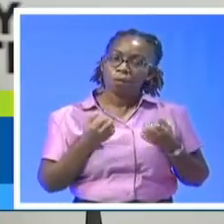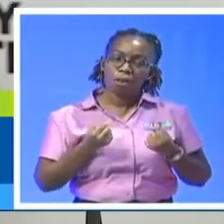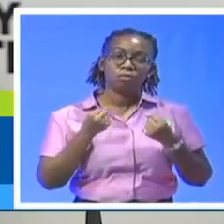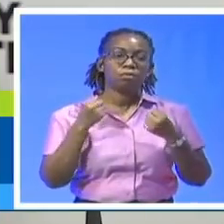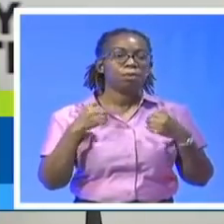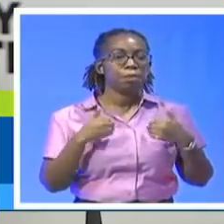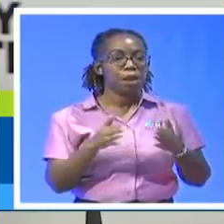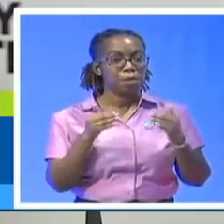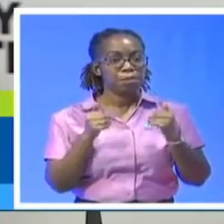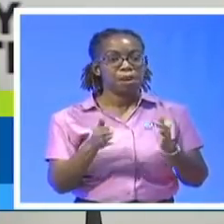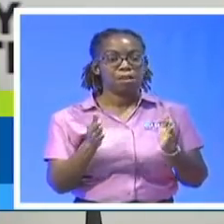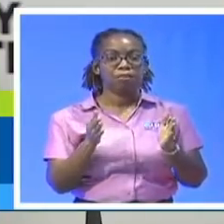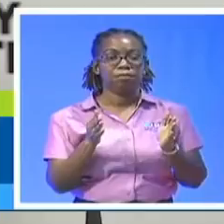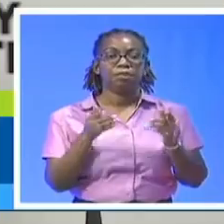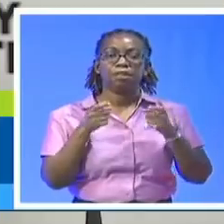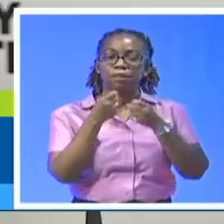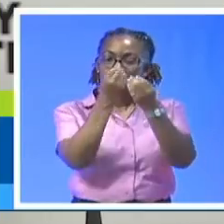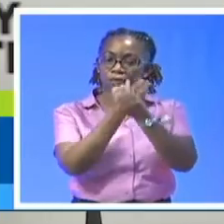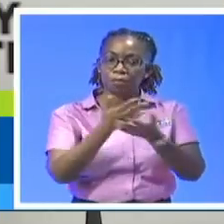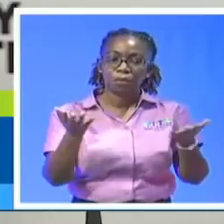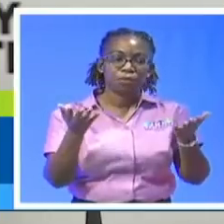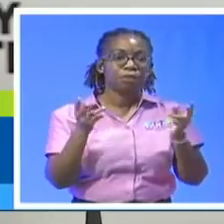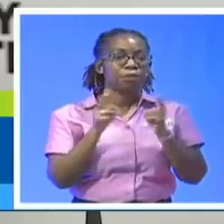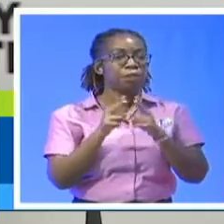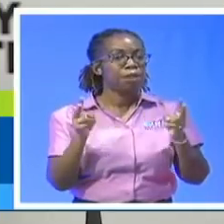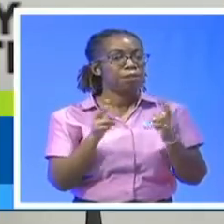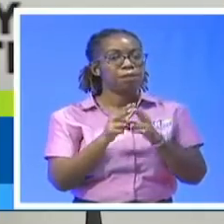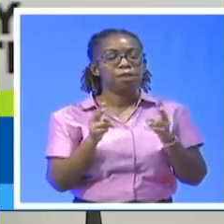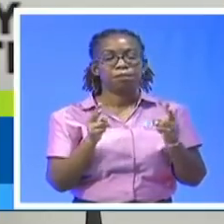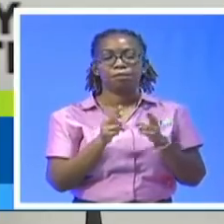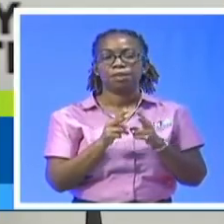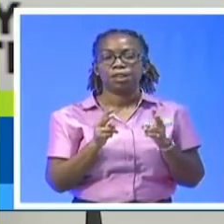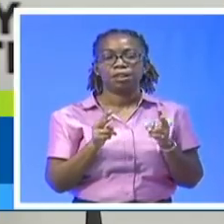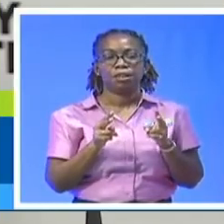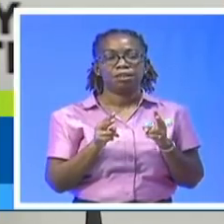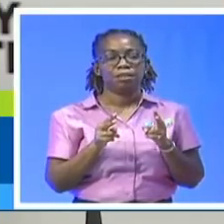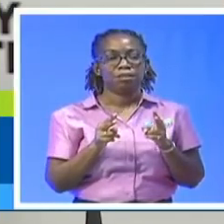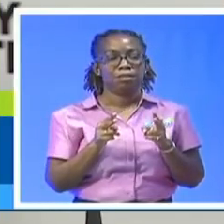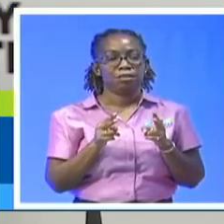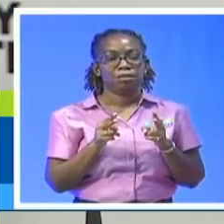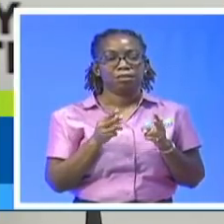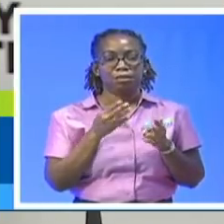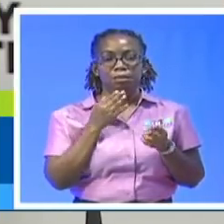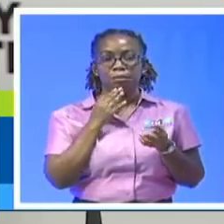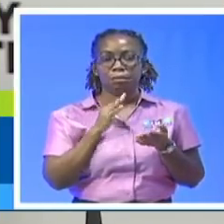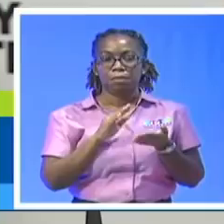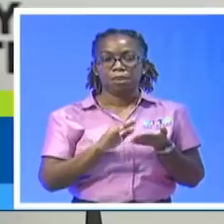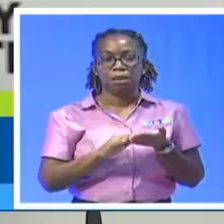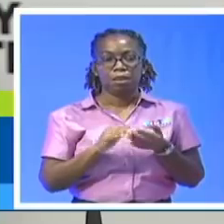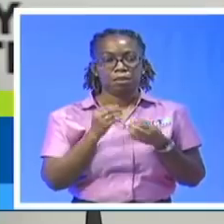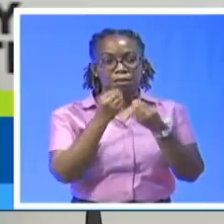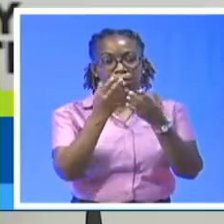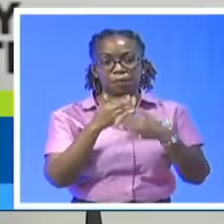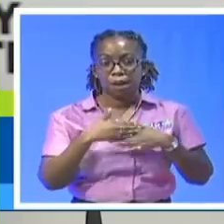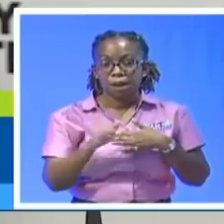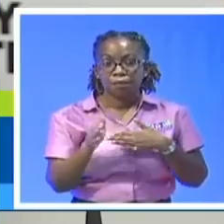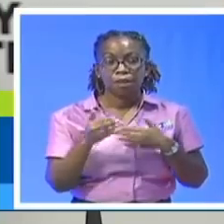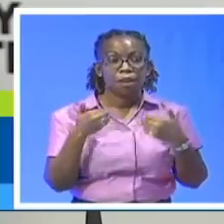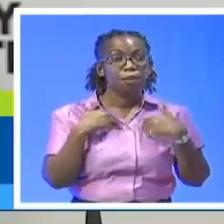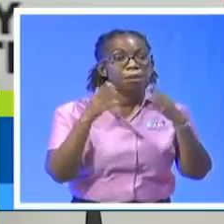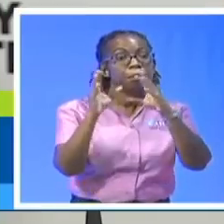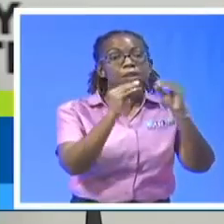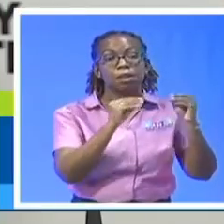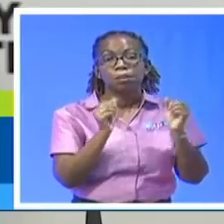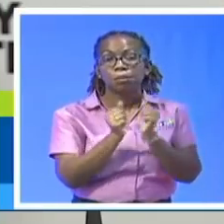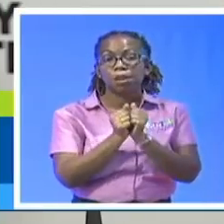date with some very disturbing developments after I met with all the RHAs yesterday across